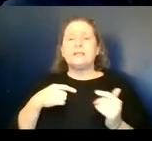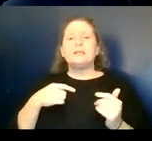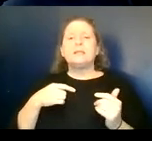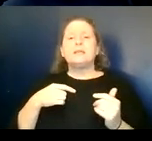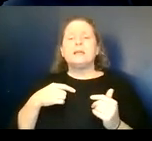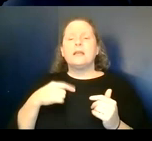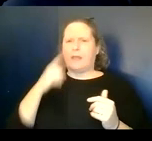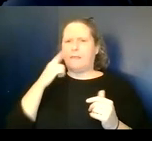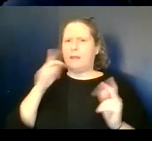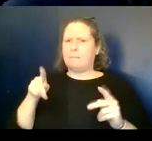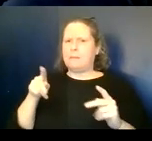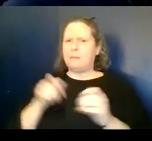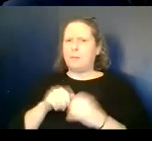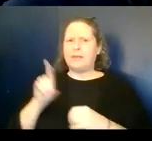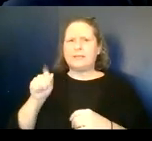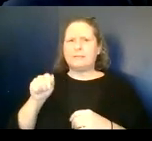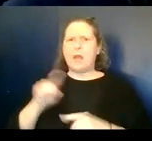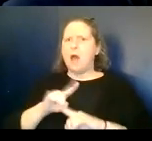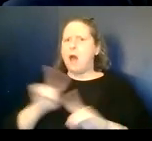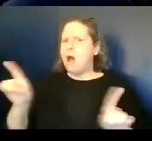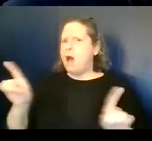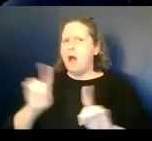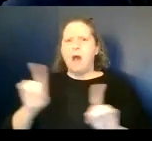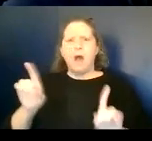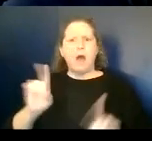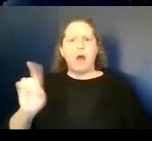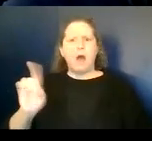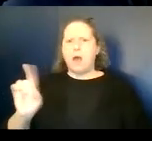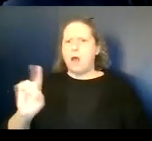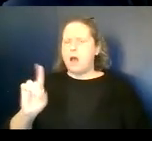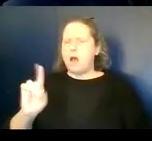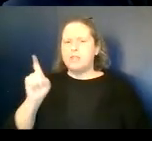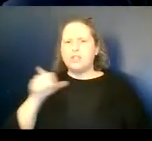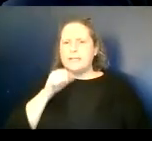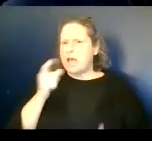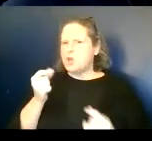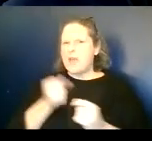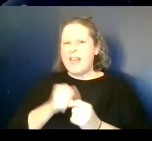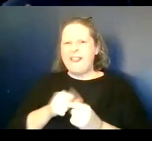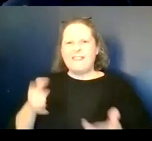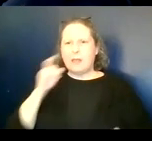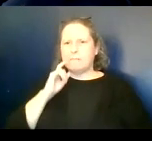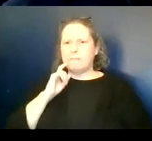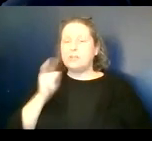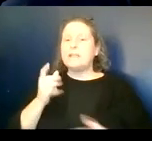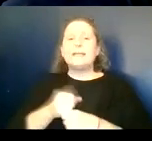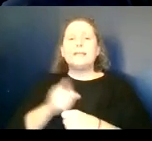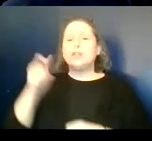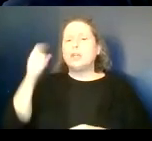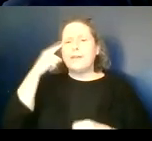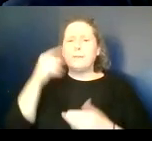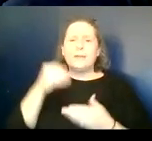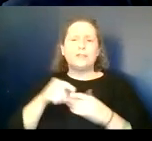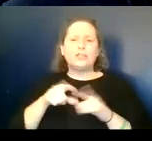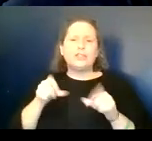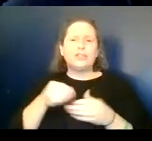people with disabilities should not do anything. They should just, get the government check and they'll be all right. They should not